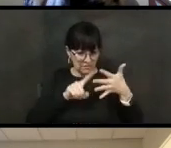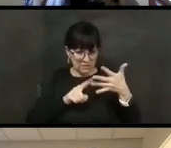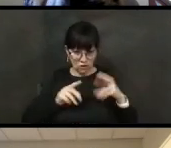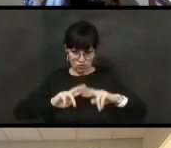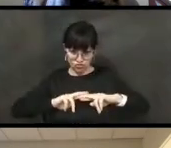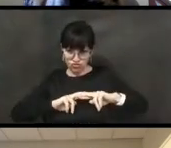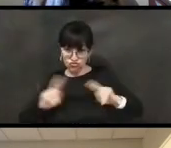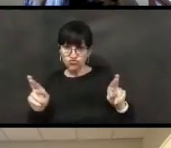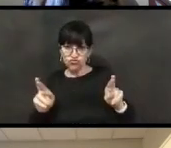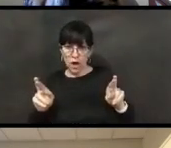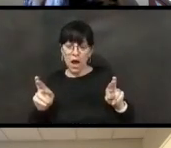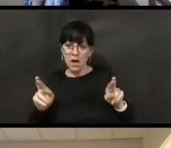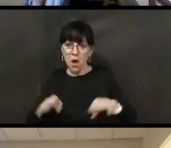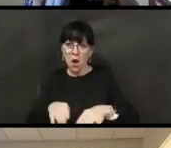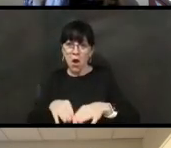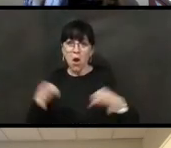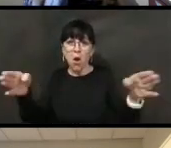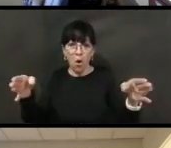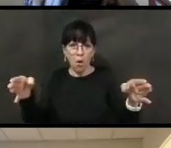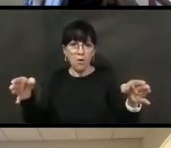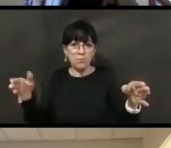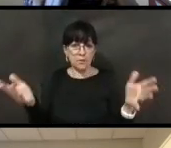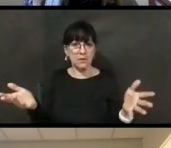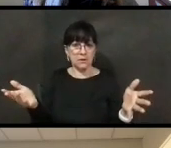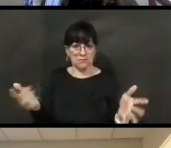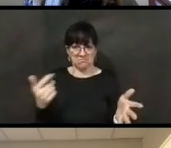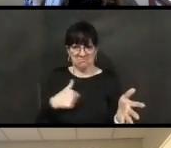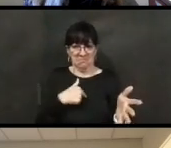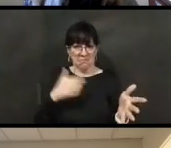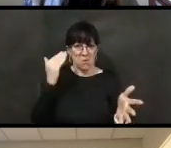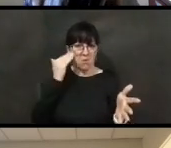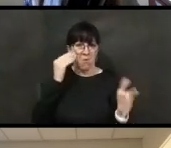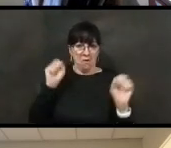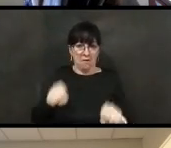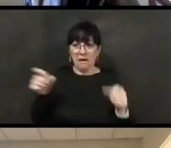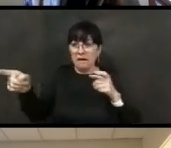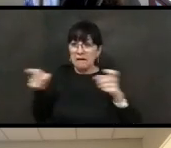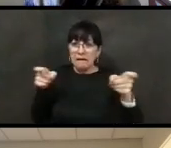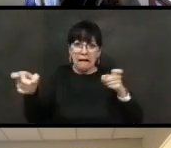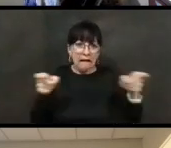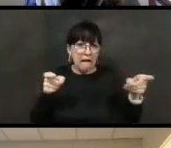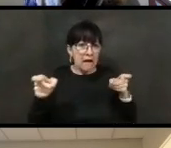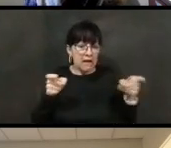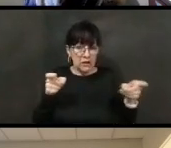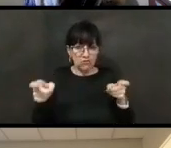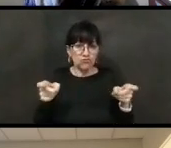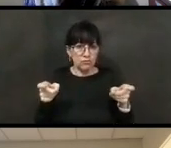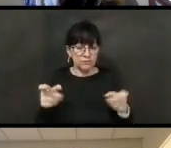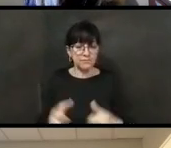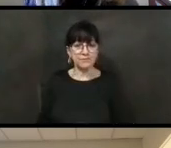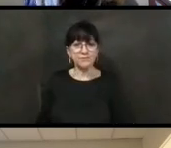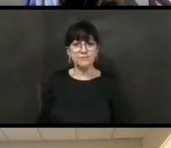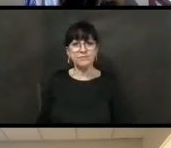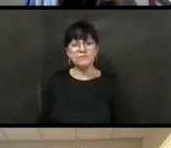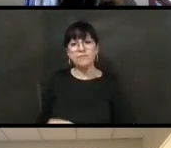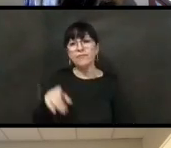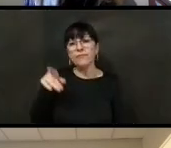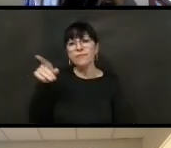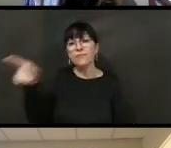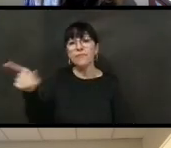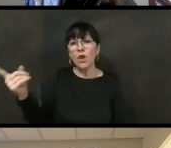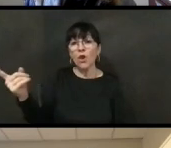know who wants to take it. Maybe the Lieutenant Governor can talk a little bit about it, but Kimberly Hill in the Facebook comments asks, when will the beaches open?